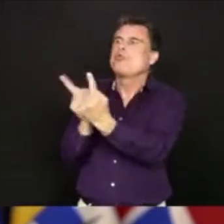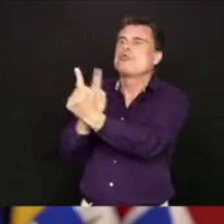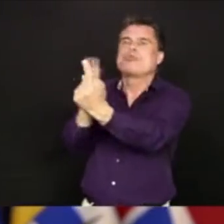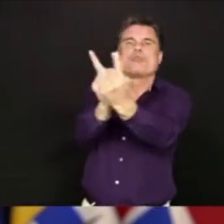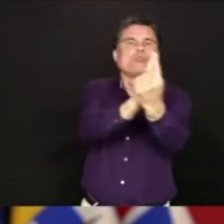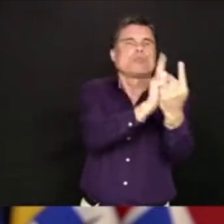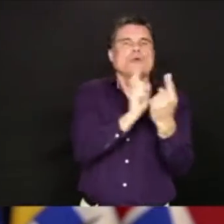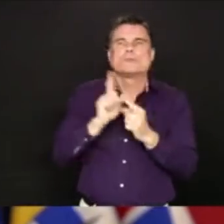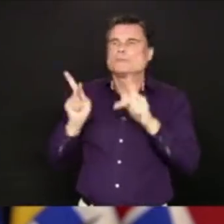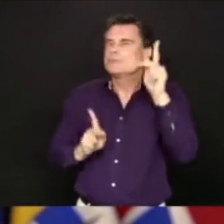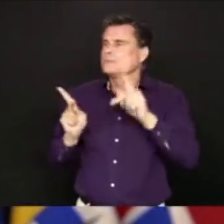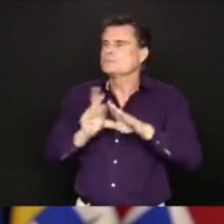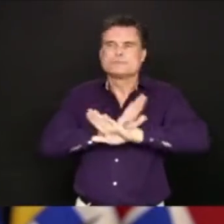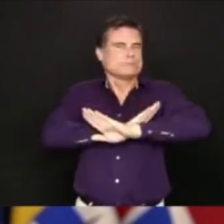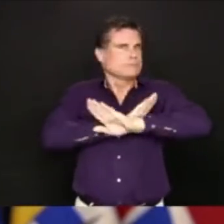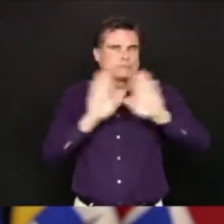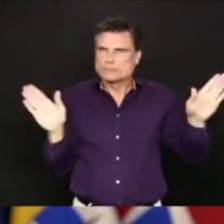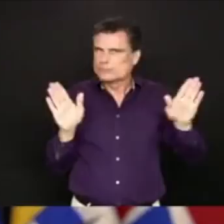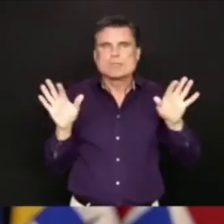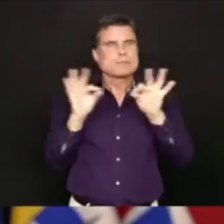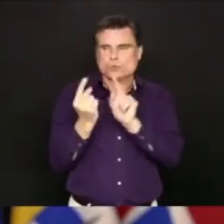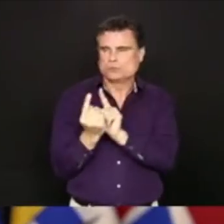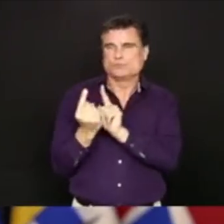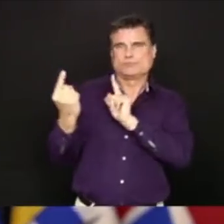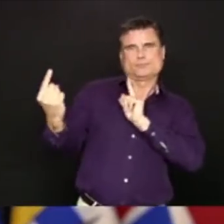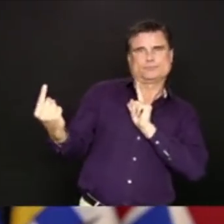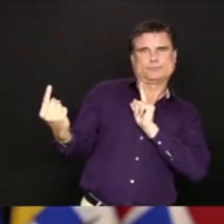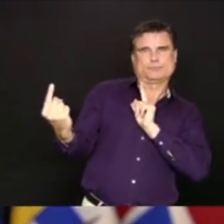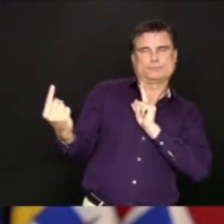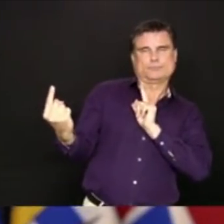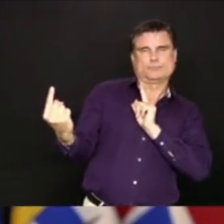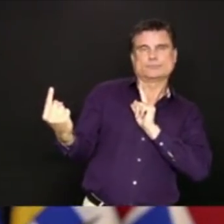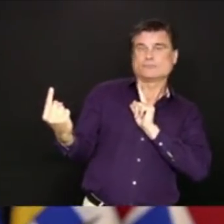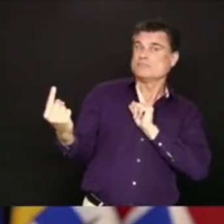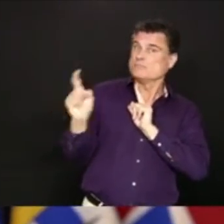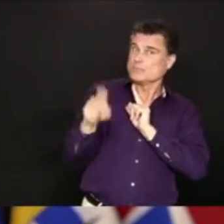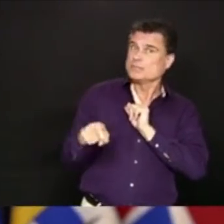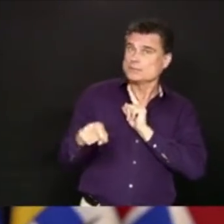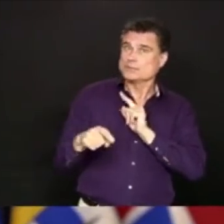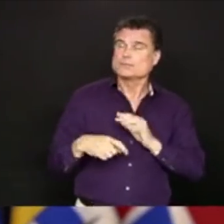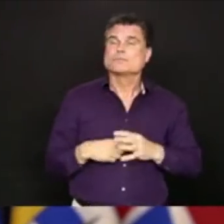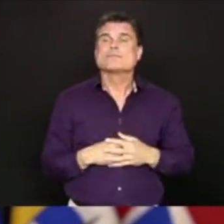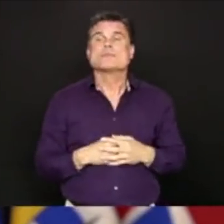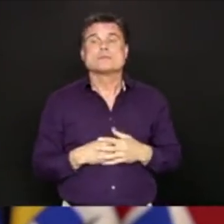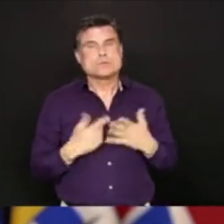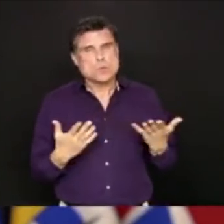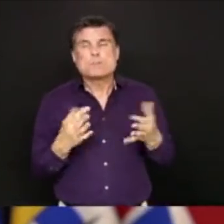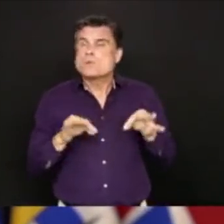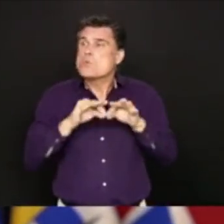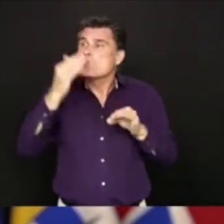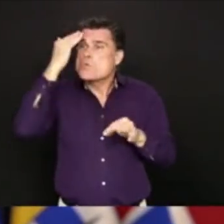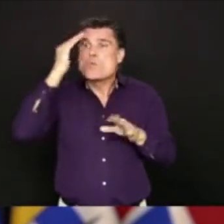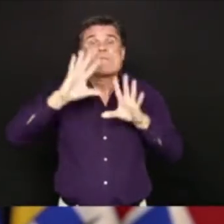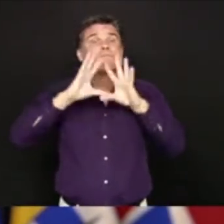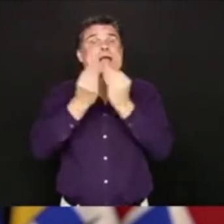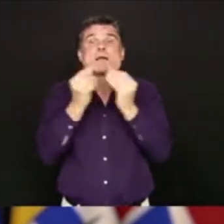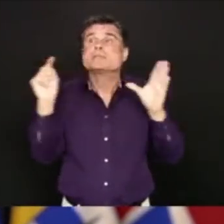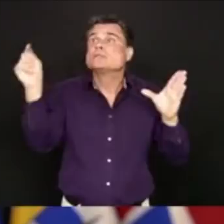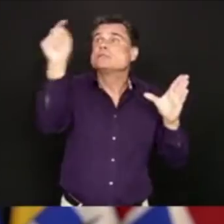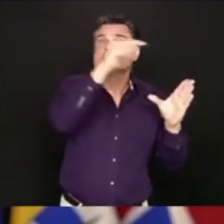to increased family stresses and decreased community connections. And unfortunately, for some, being